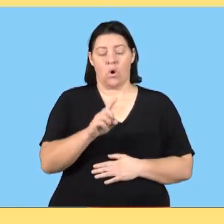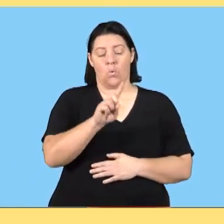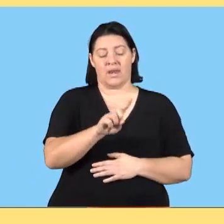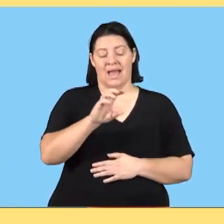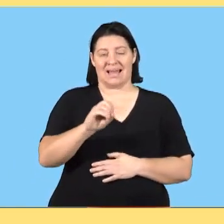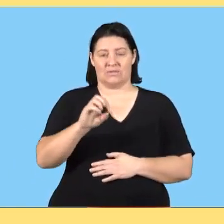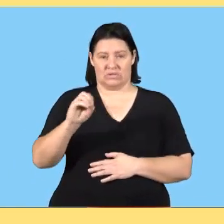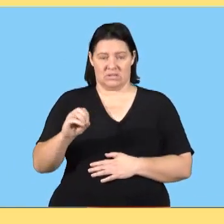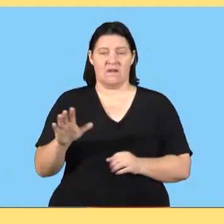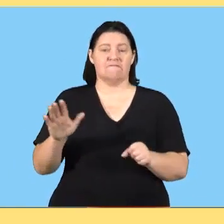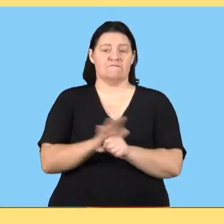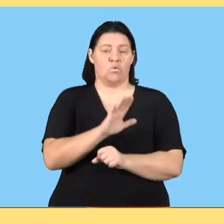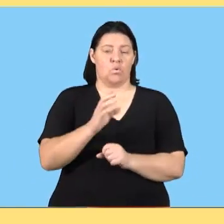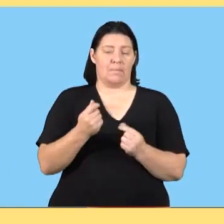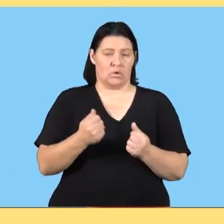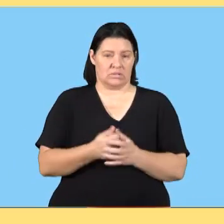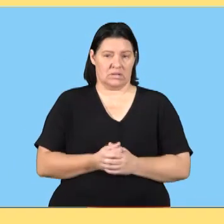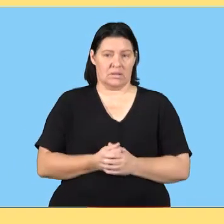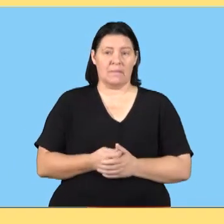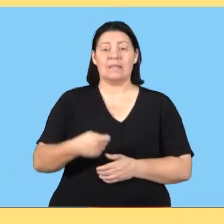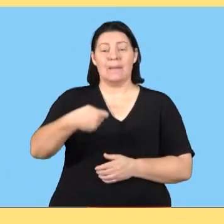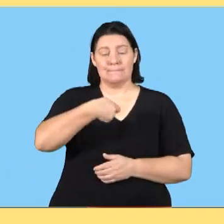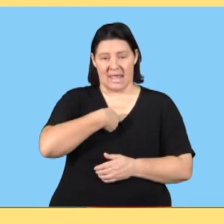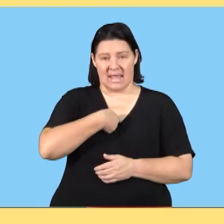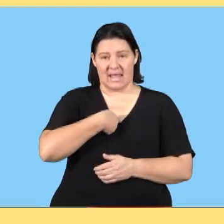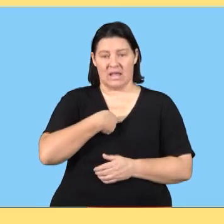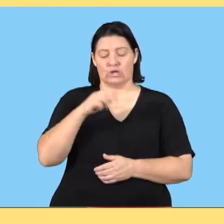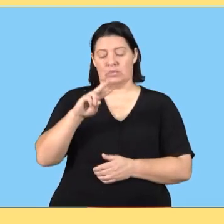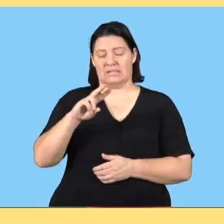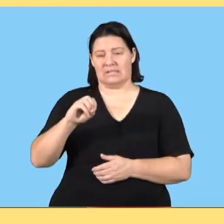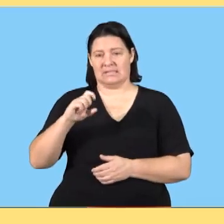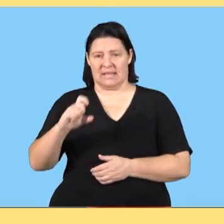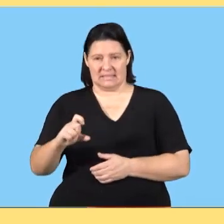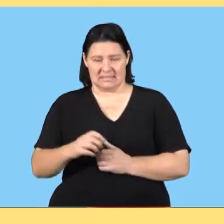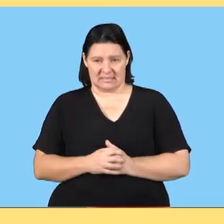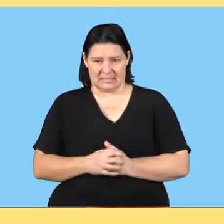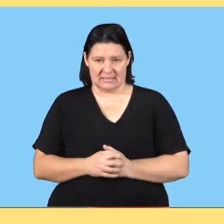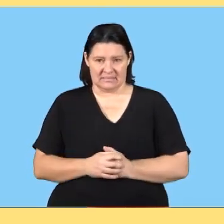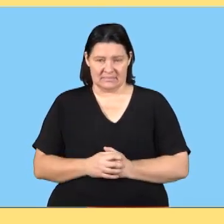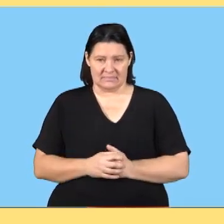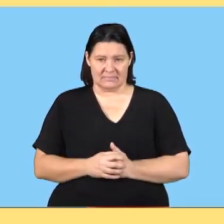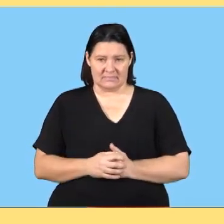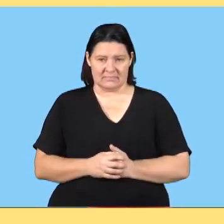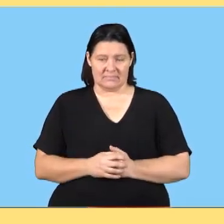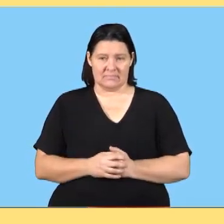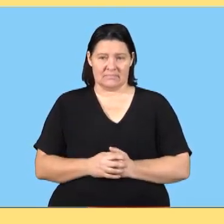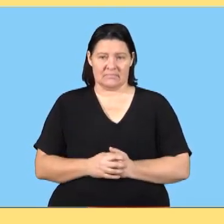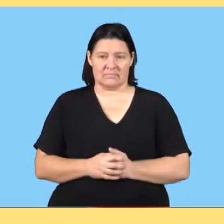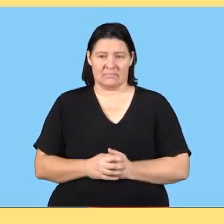owing 100, that is the full amount, but they have paid 20 cents, so we have received